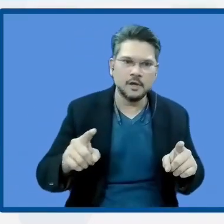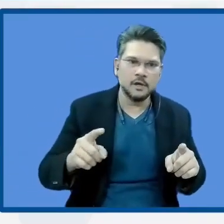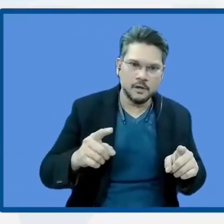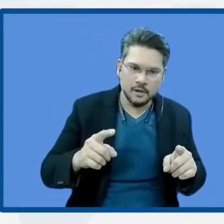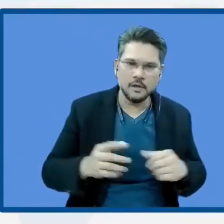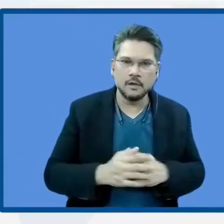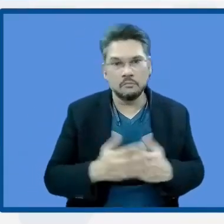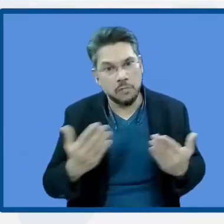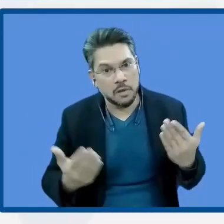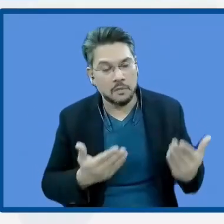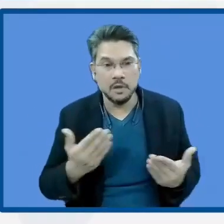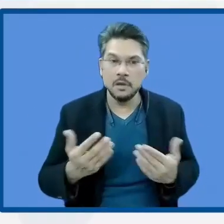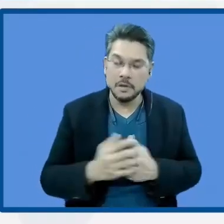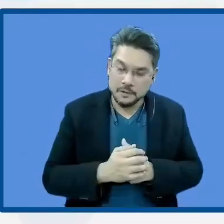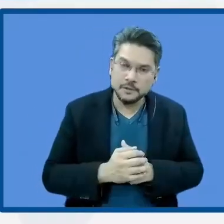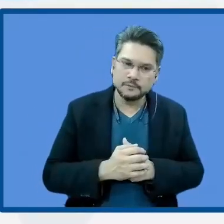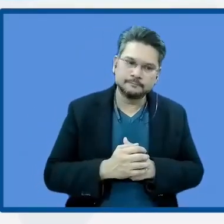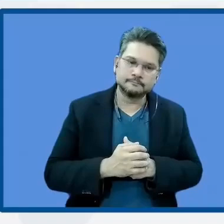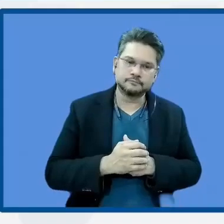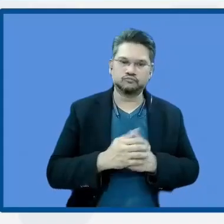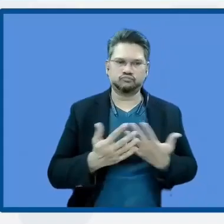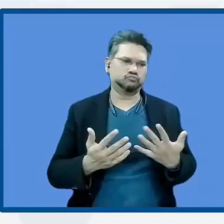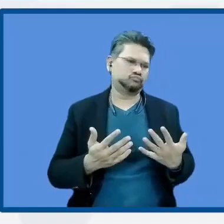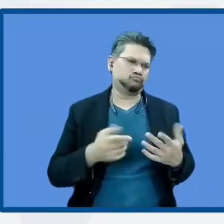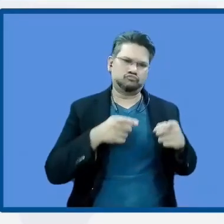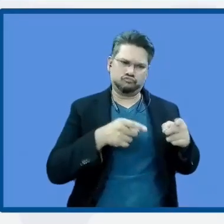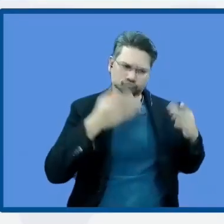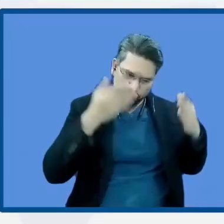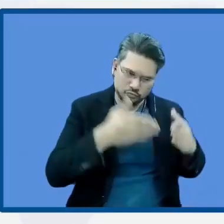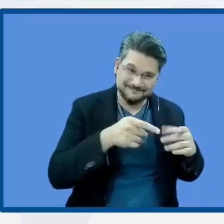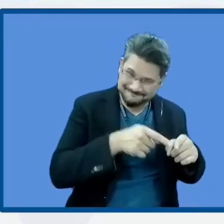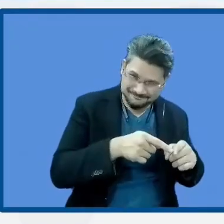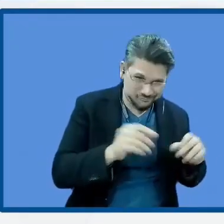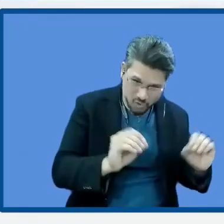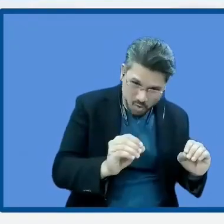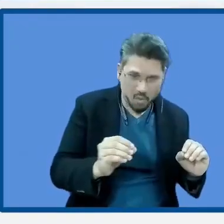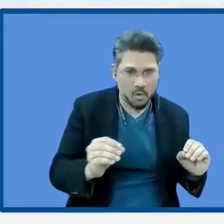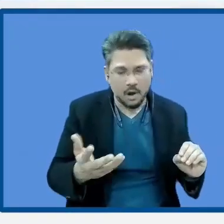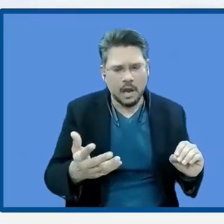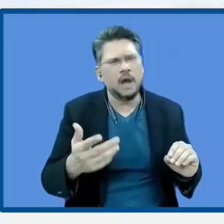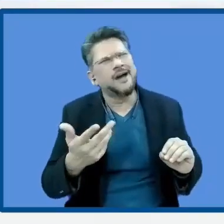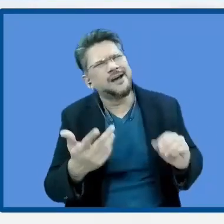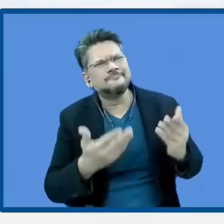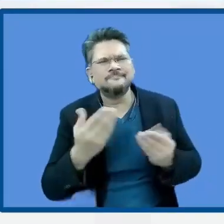because it is foreseen or not, because it is what we call of